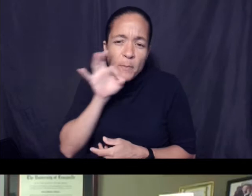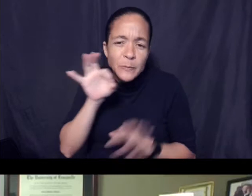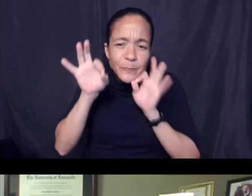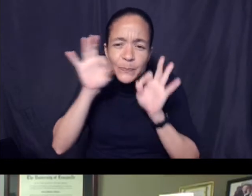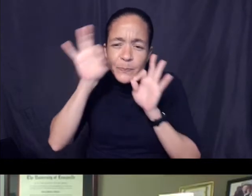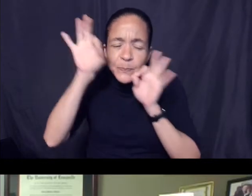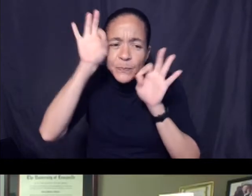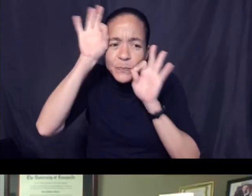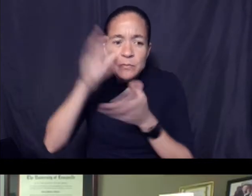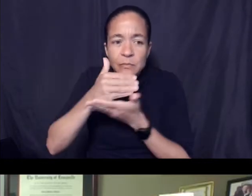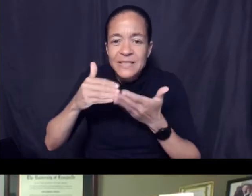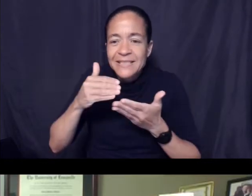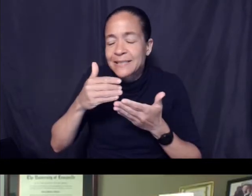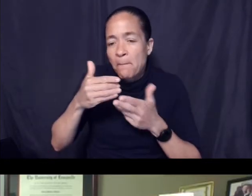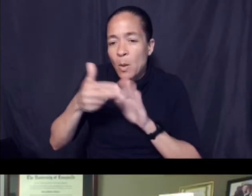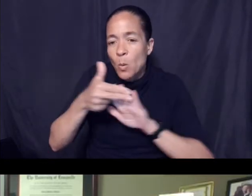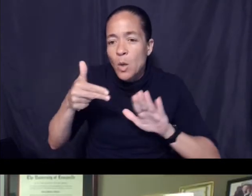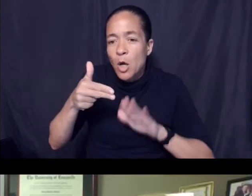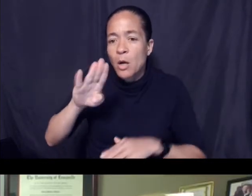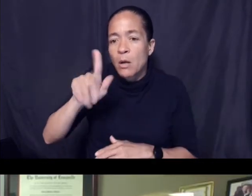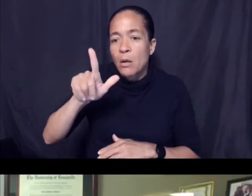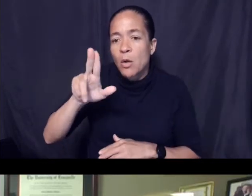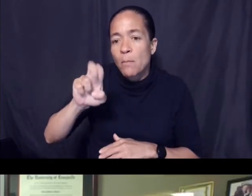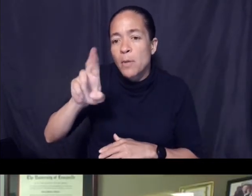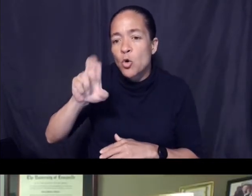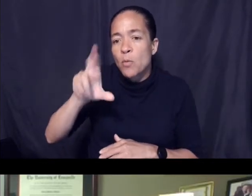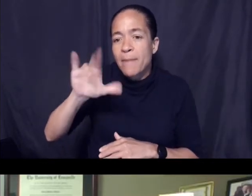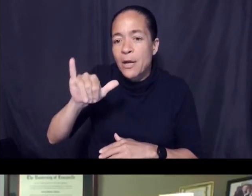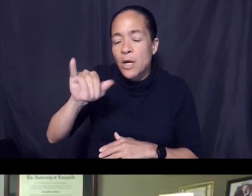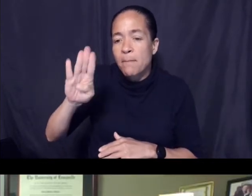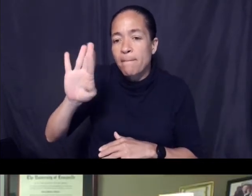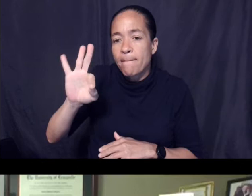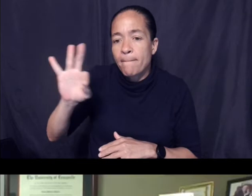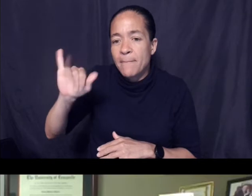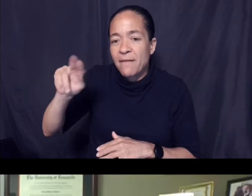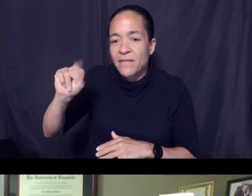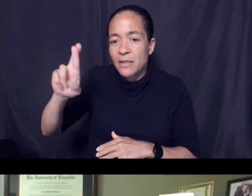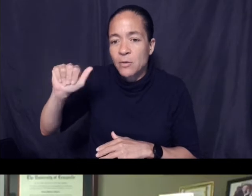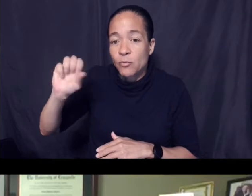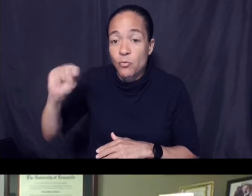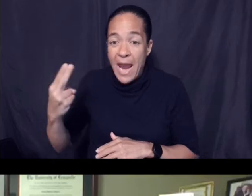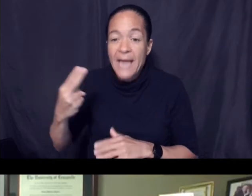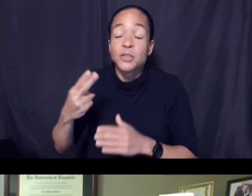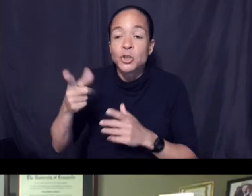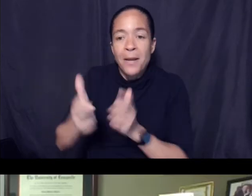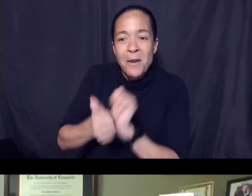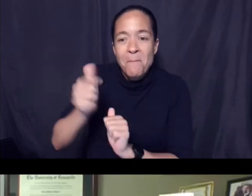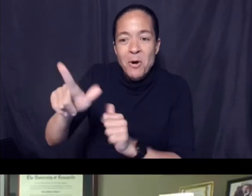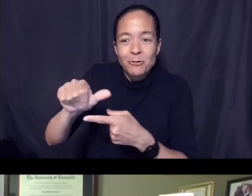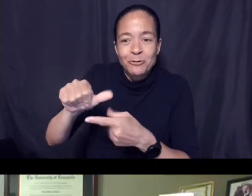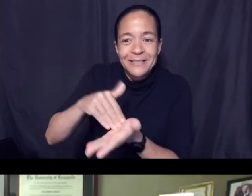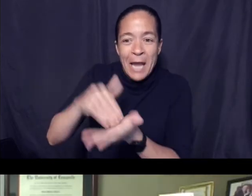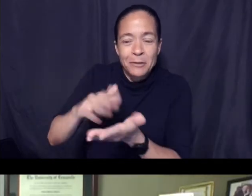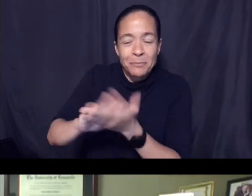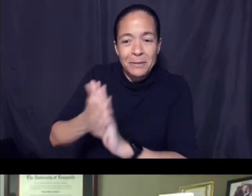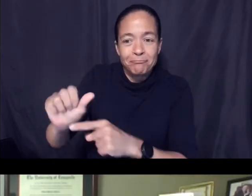don't blanch, or some people refer to this as a blueberry muffin rash. And often trainees will say, oh,